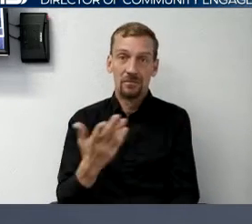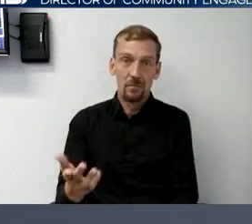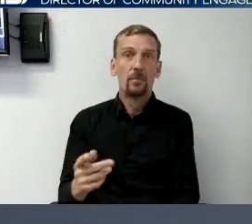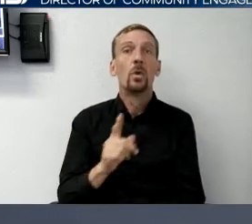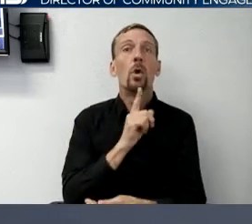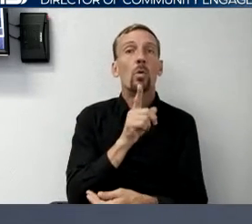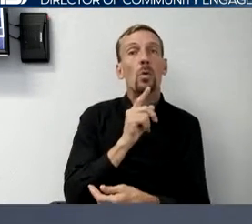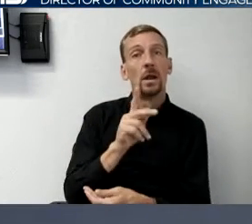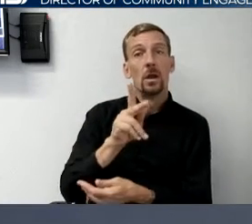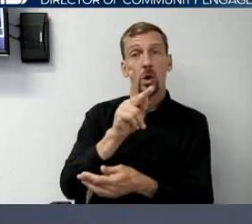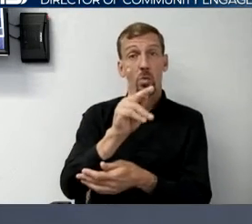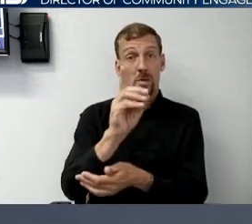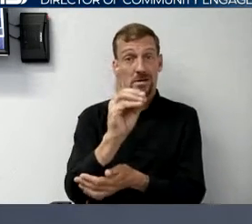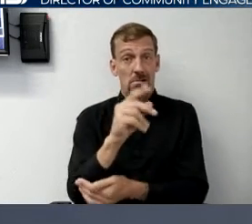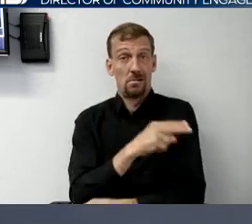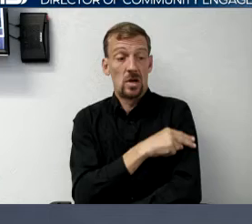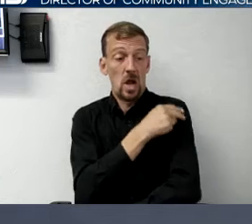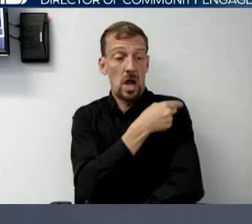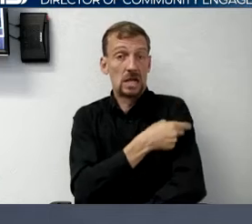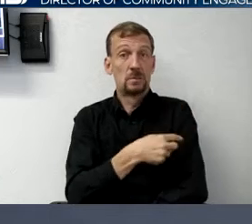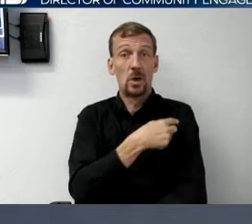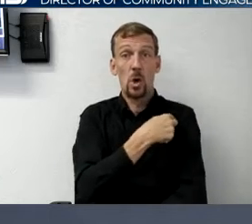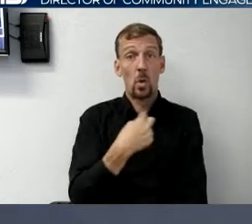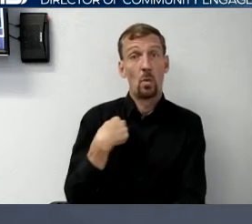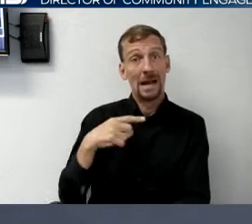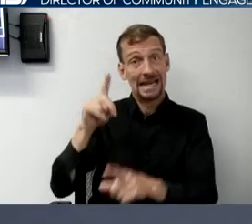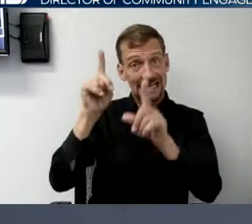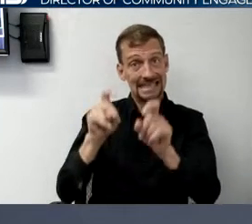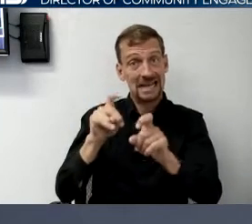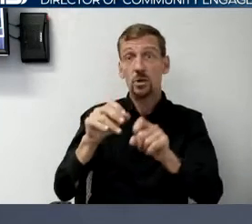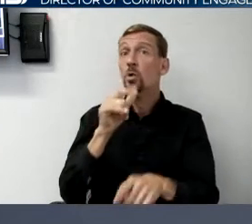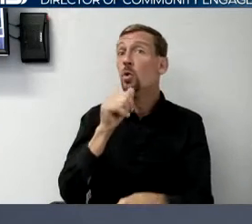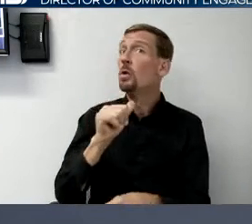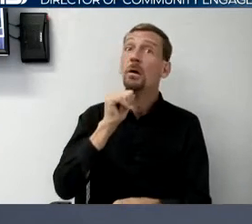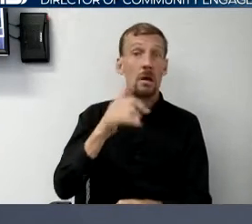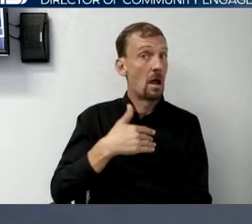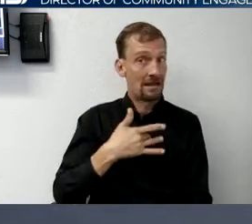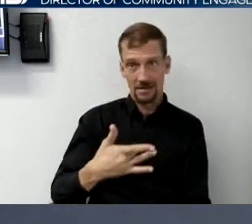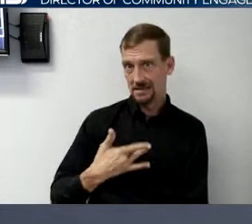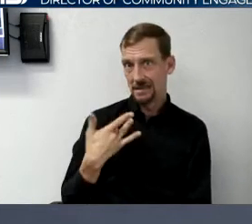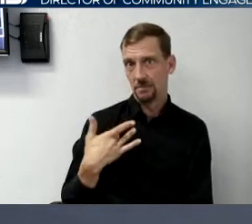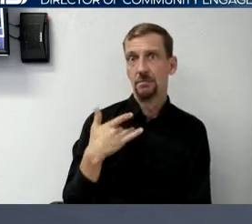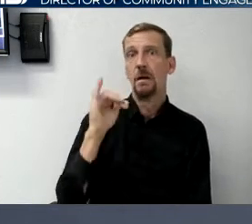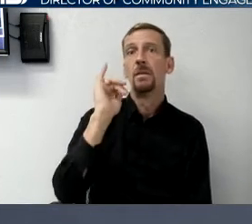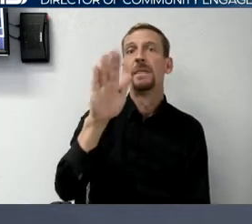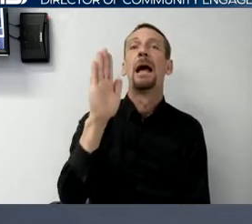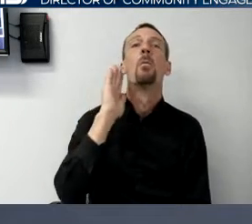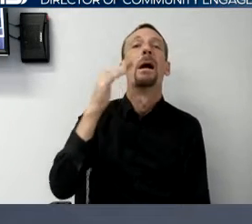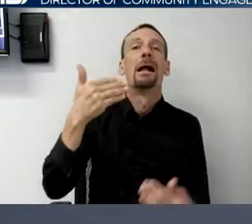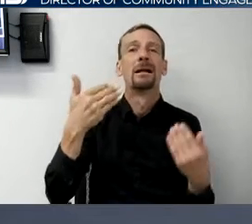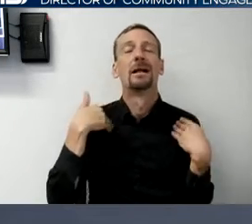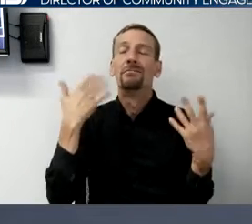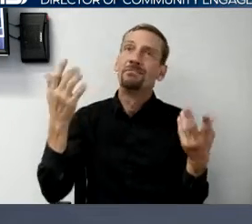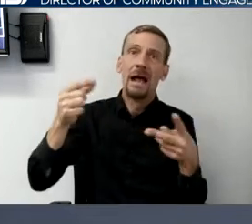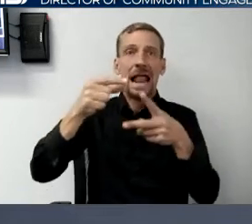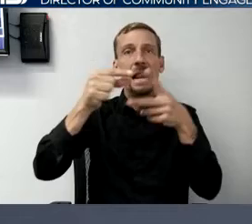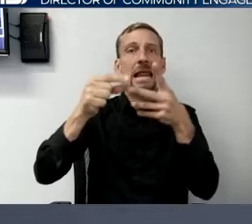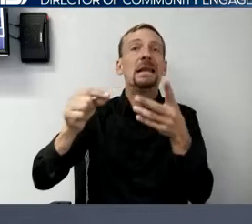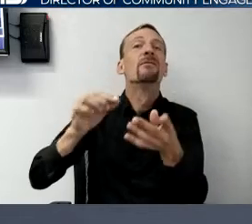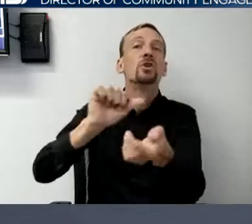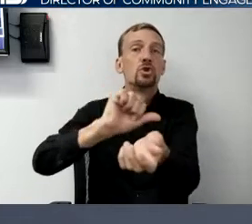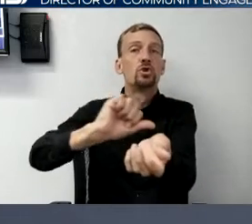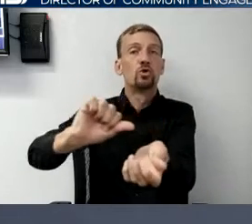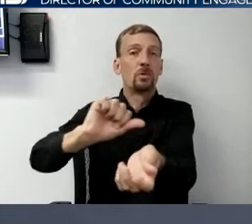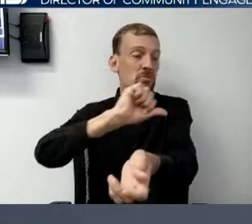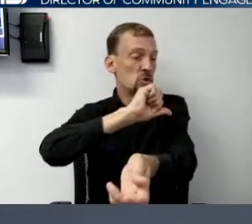the only asymptomatic patients that we test are those that are going to have elective surgery here. And we've